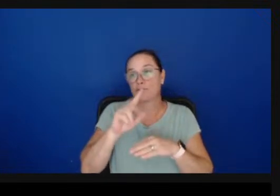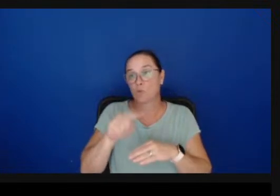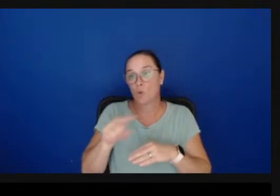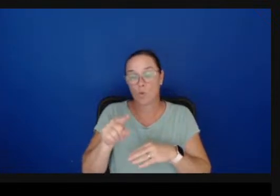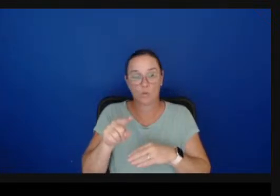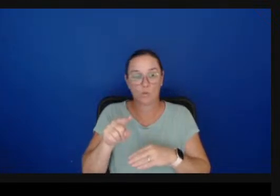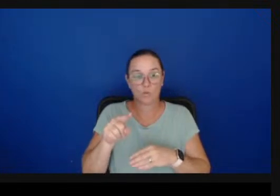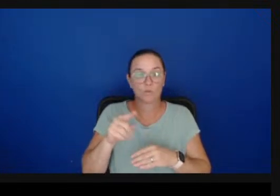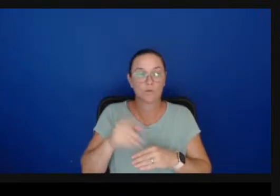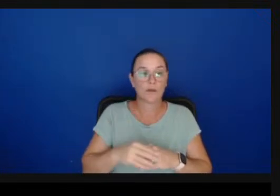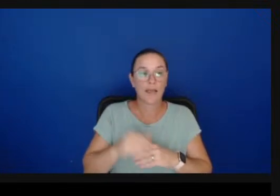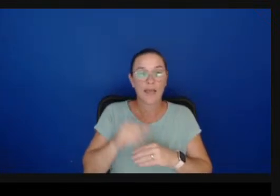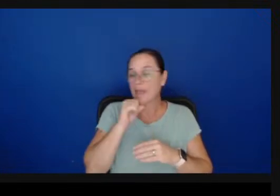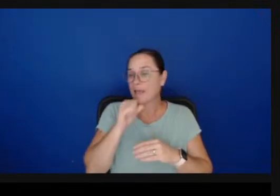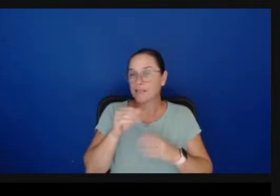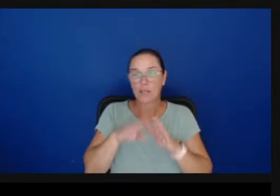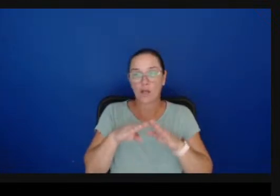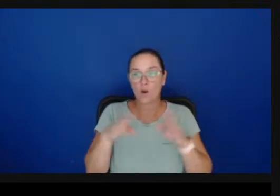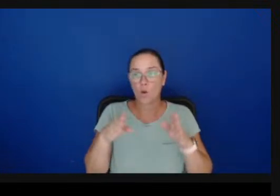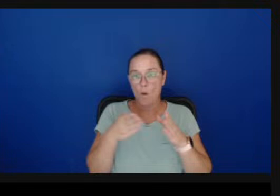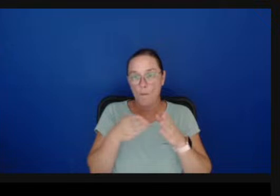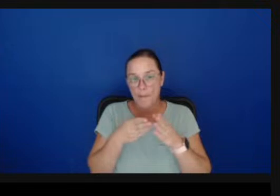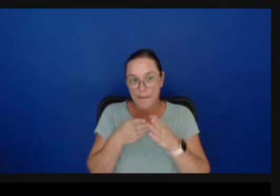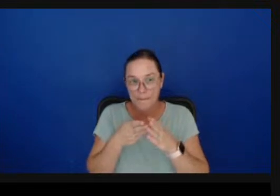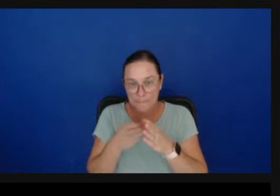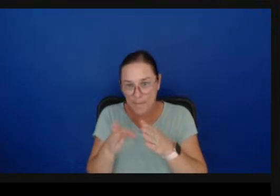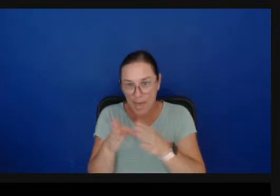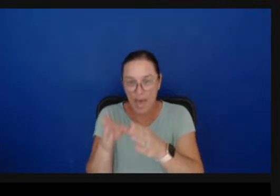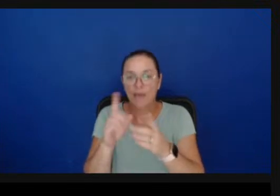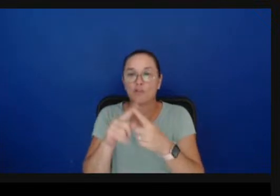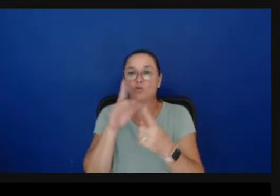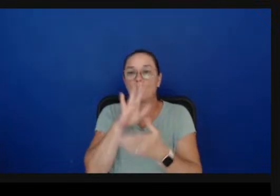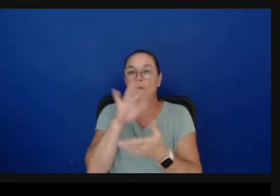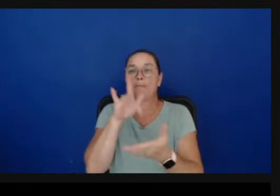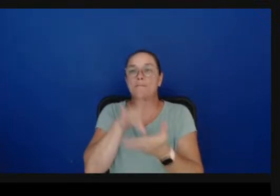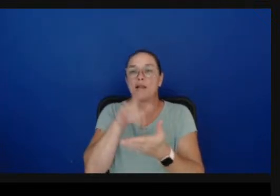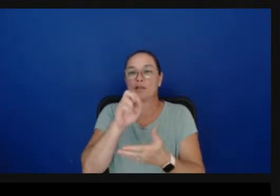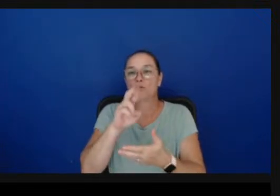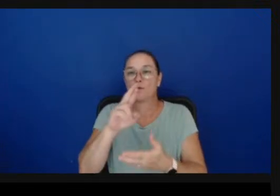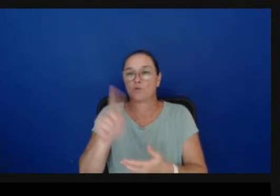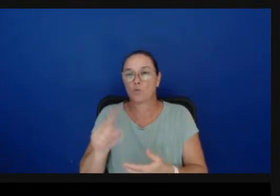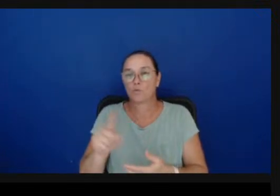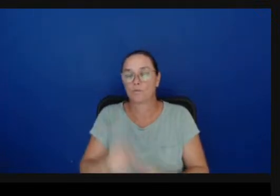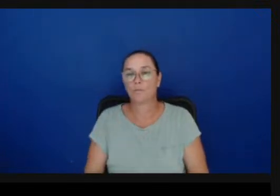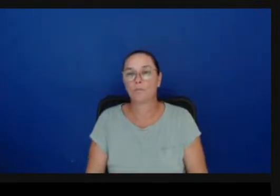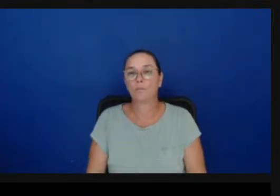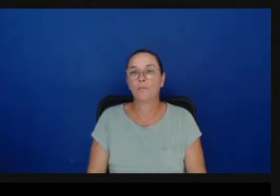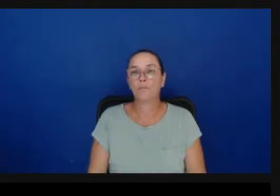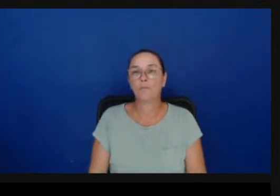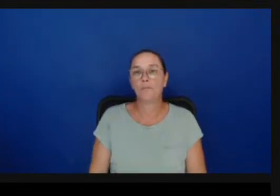actually now an open pathway to the Middle East Rift where we're seeing that accumulation occur instead.